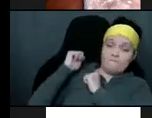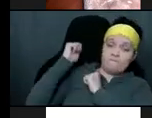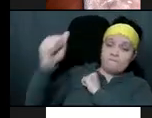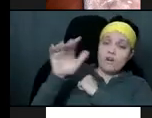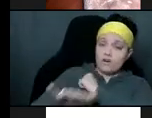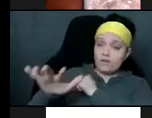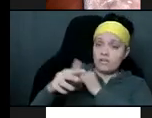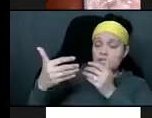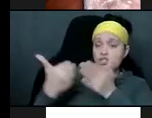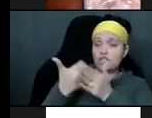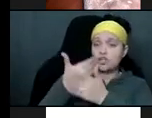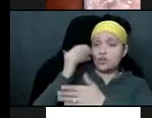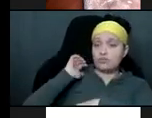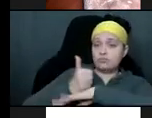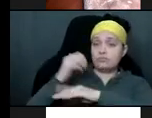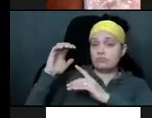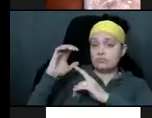to start a new colony?